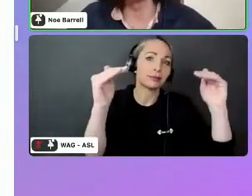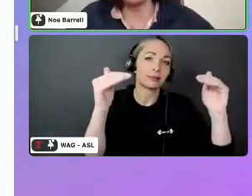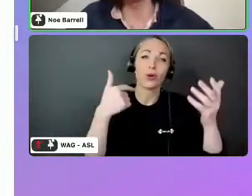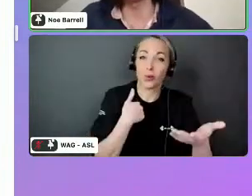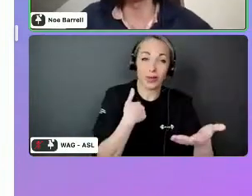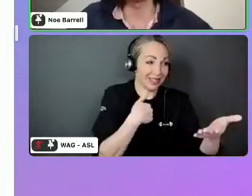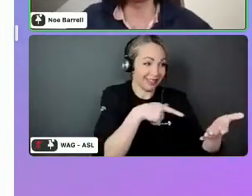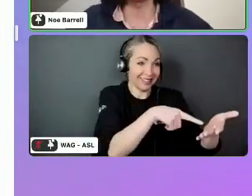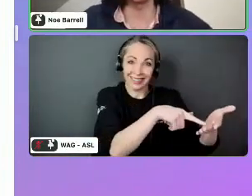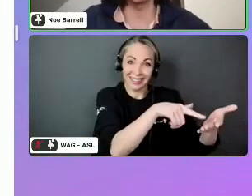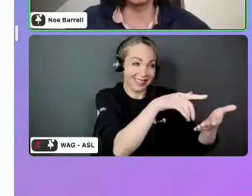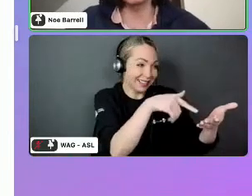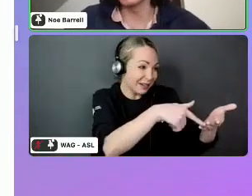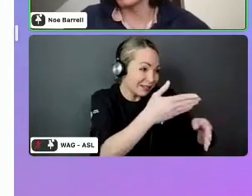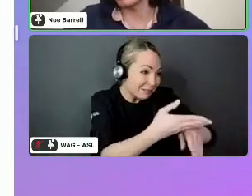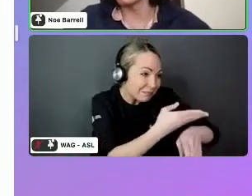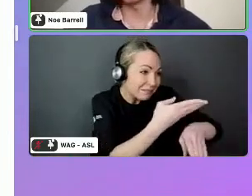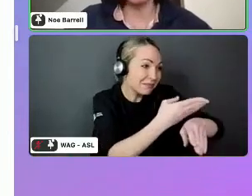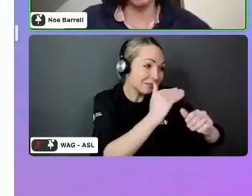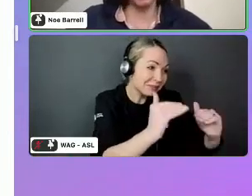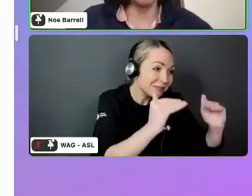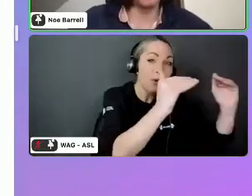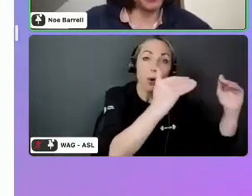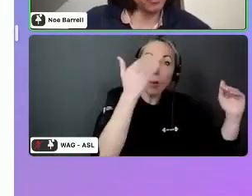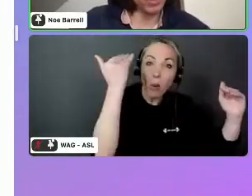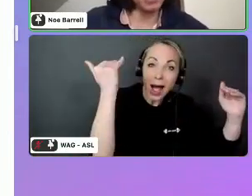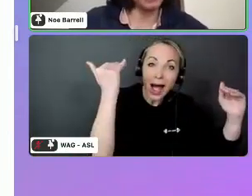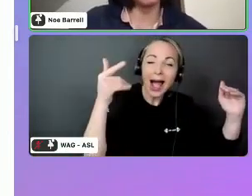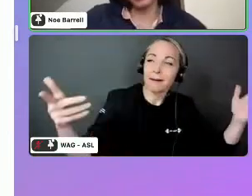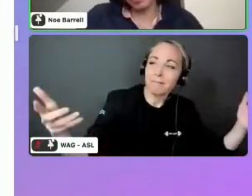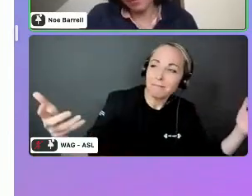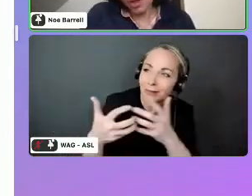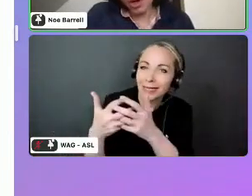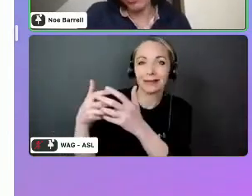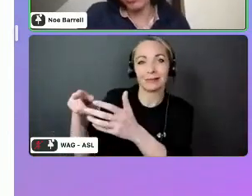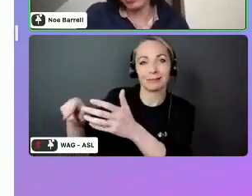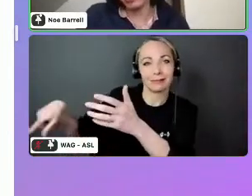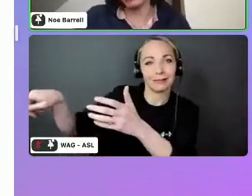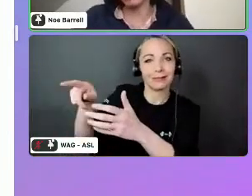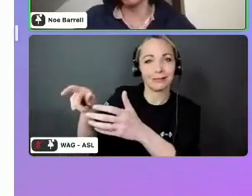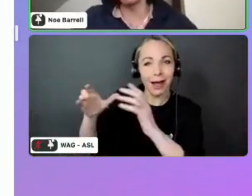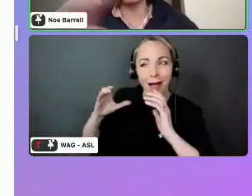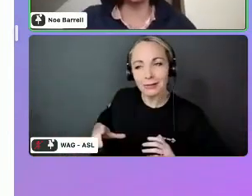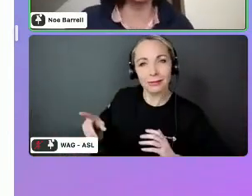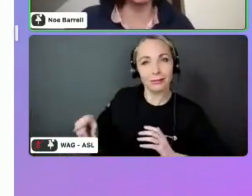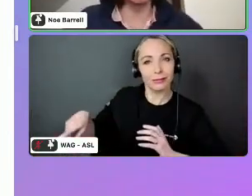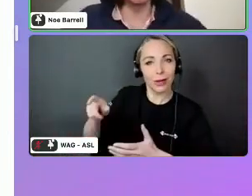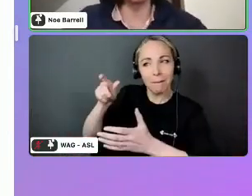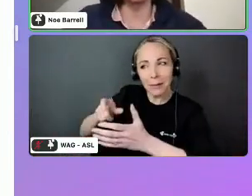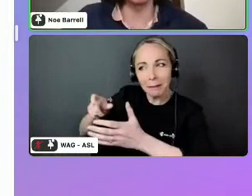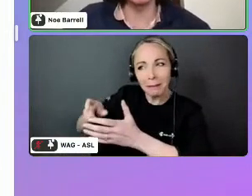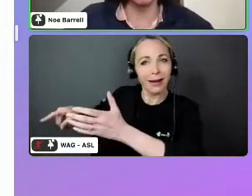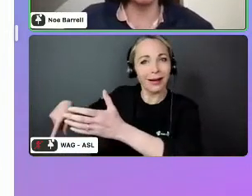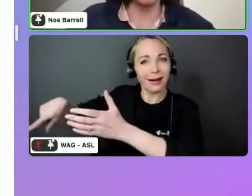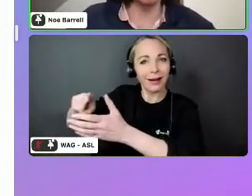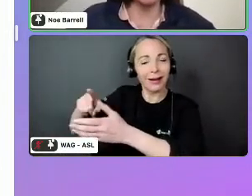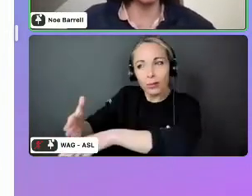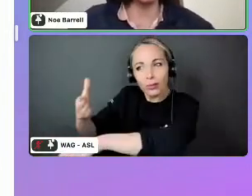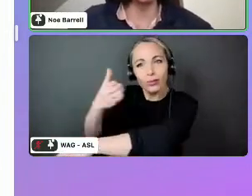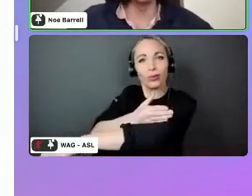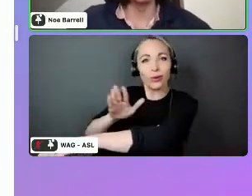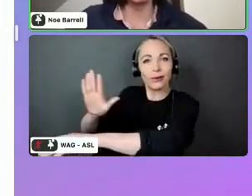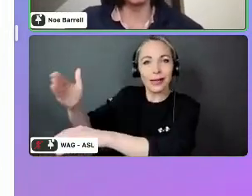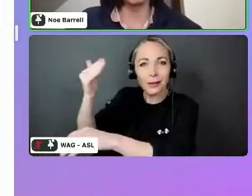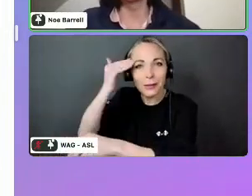little out there before we started this, and we are using this relationship module in our neural